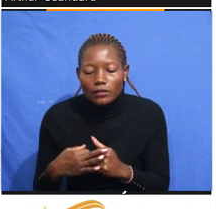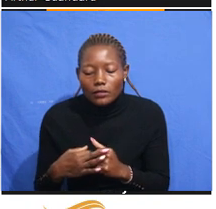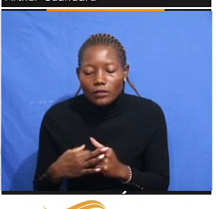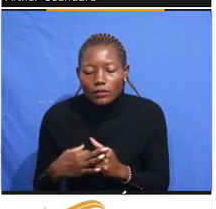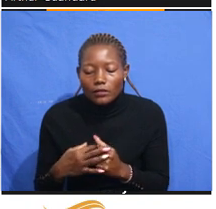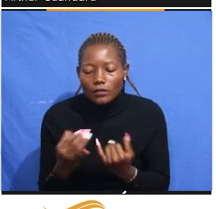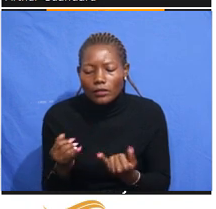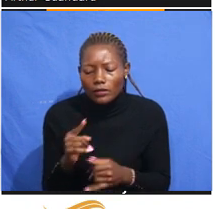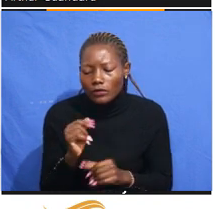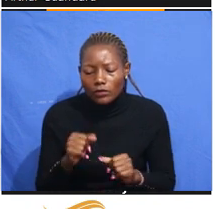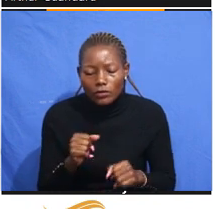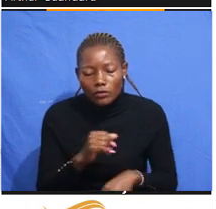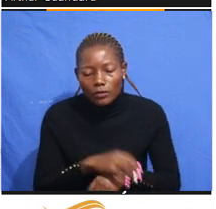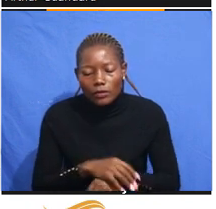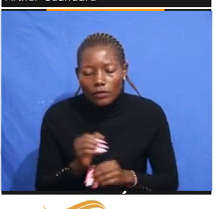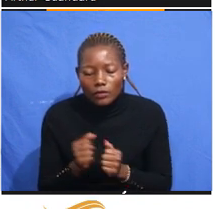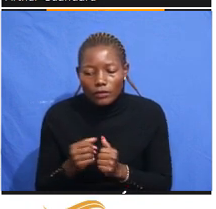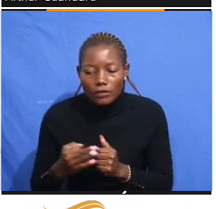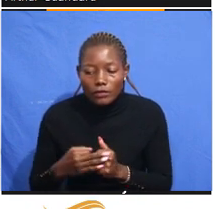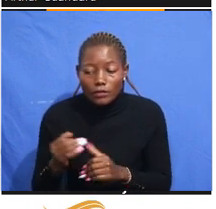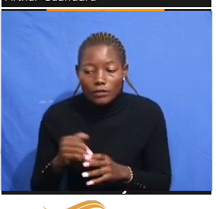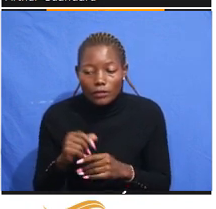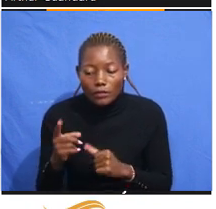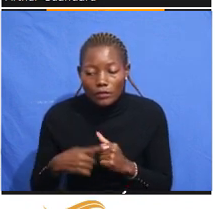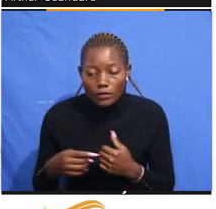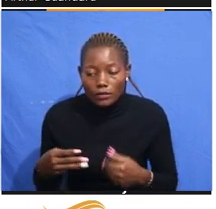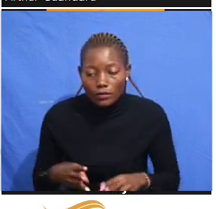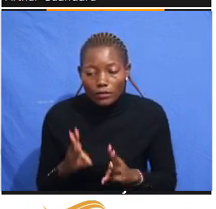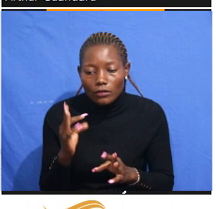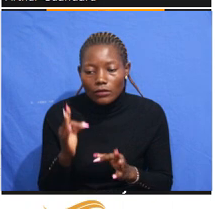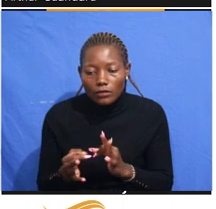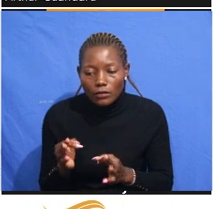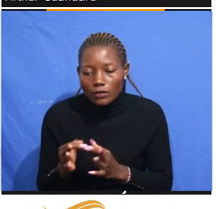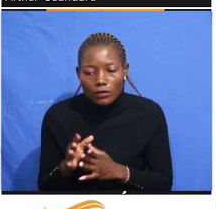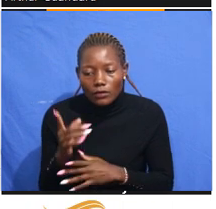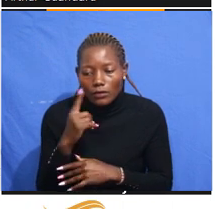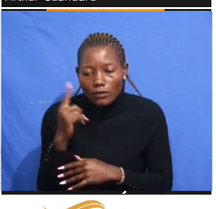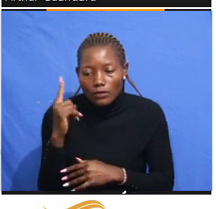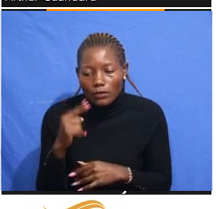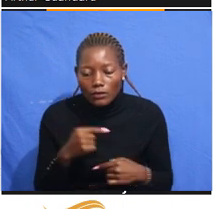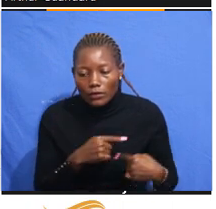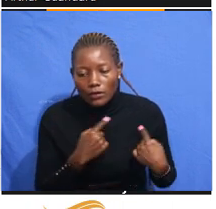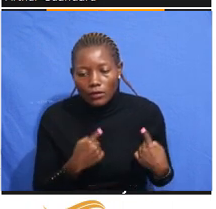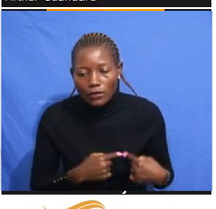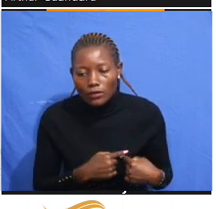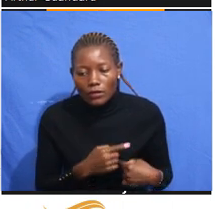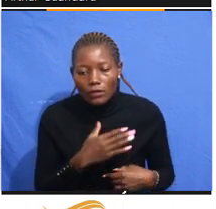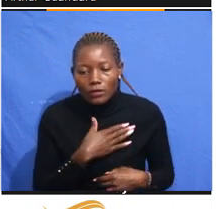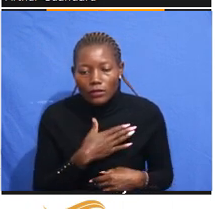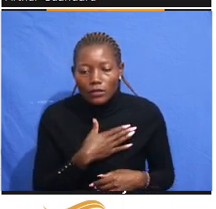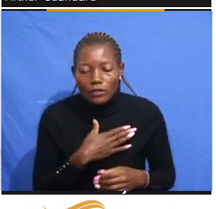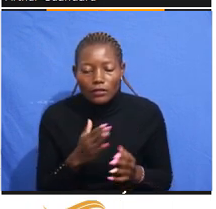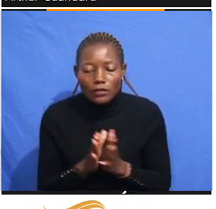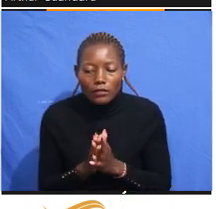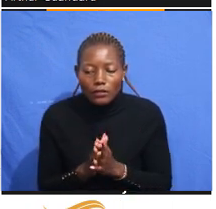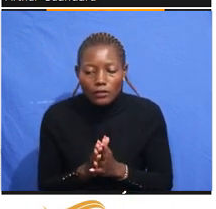Now, you can get 18 in 6 ways if you look at heart rate and stroke volume. You can